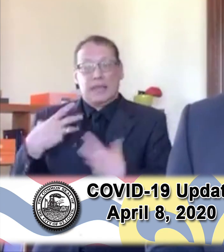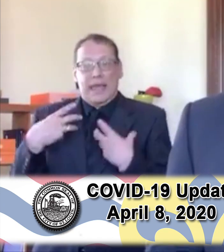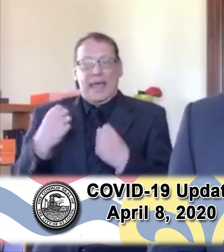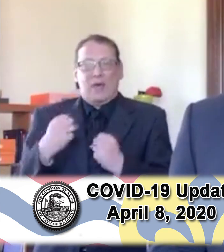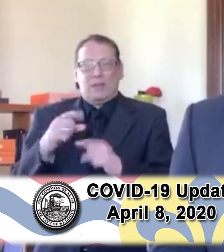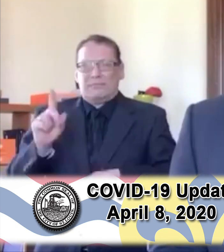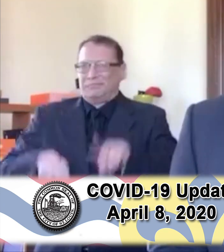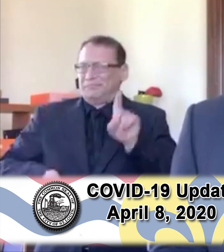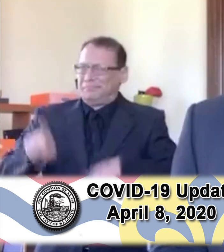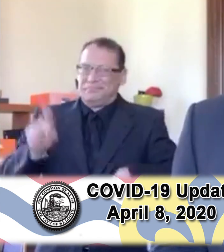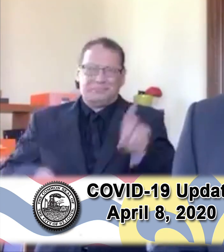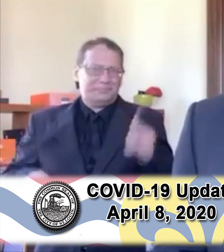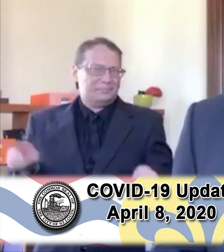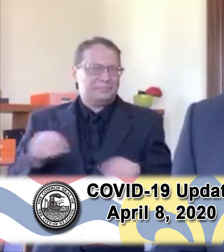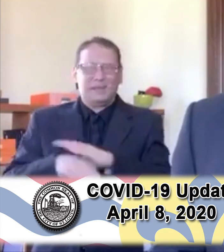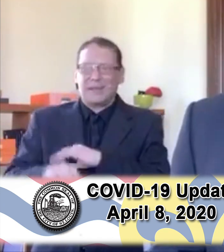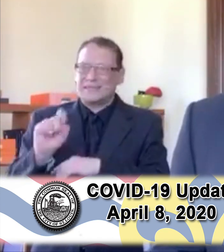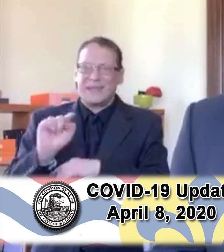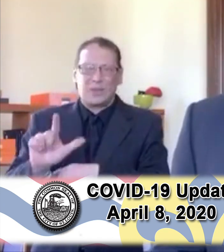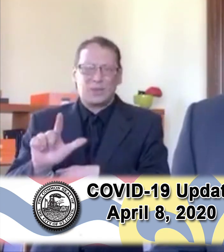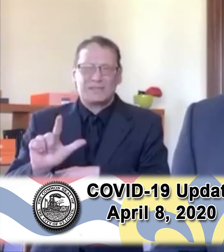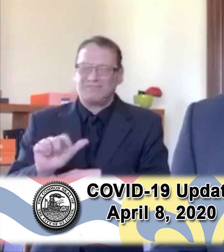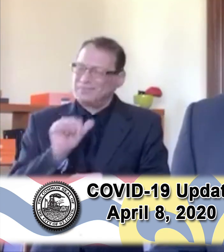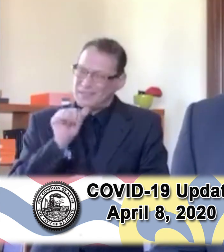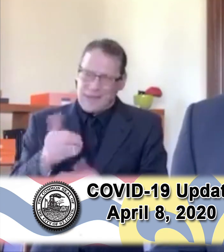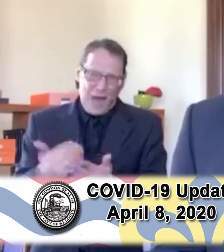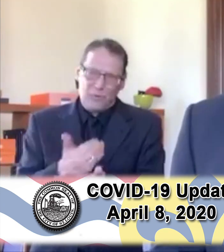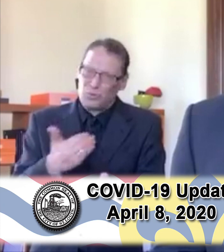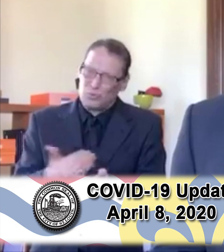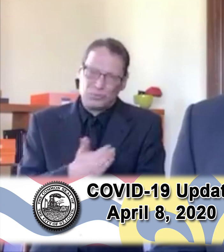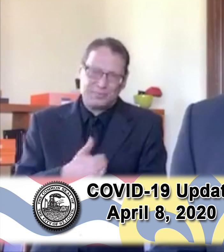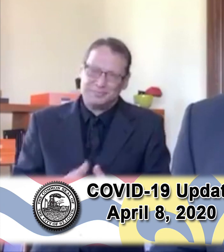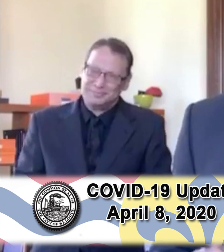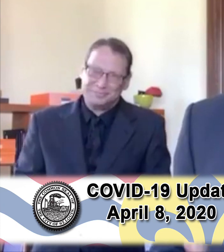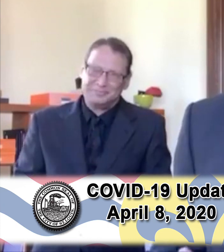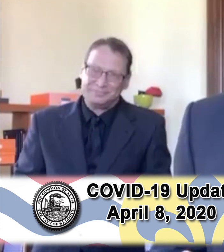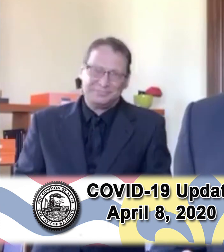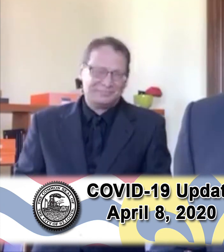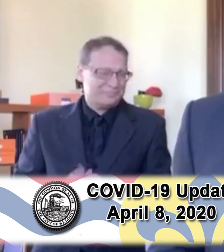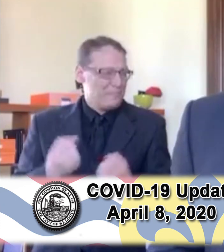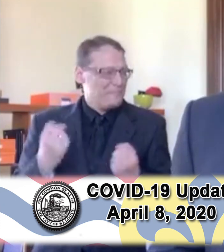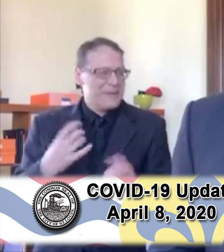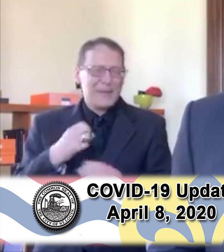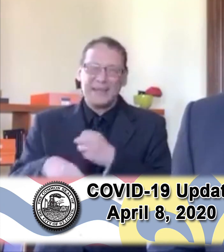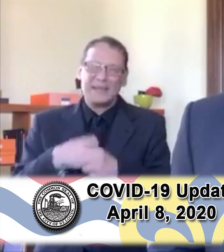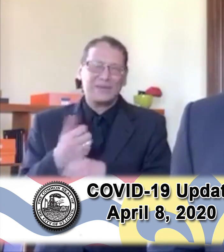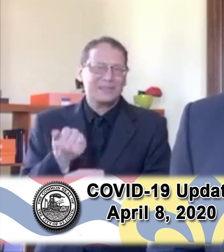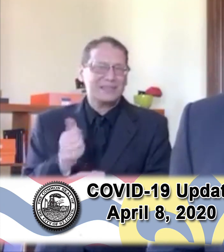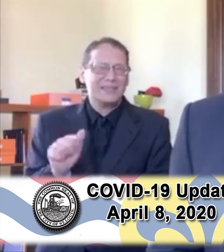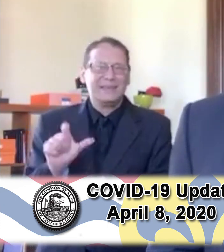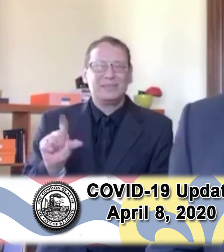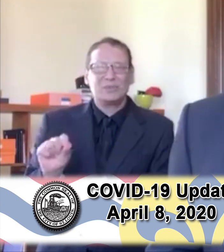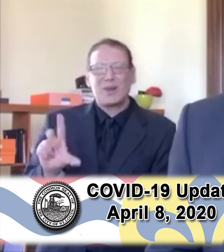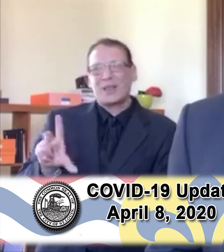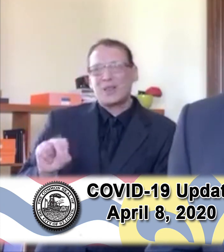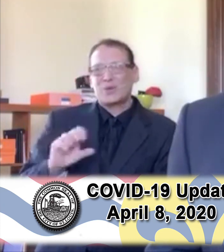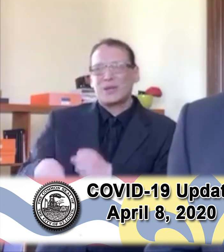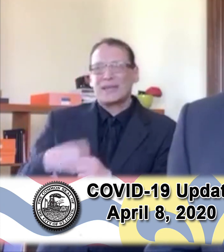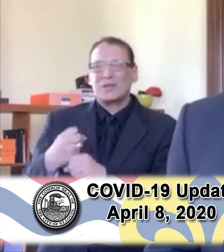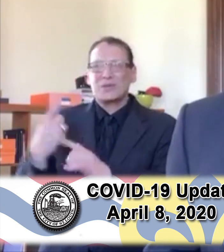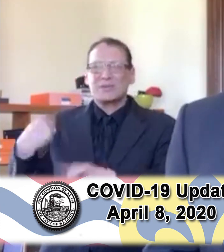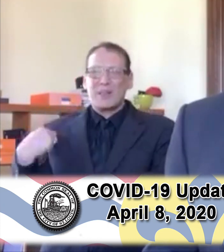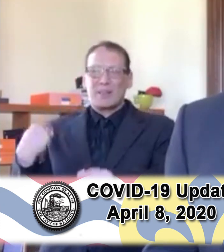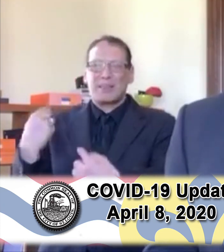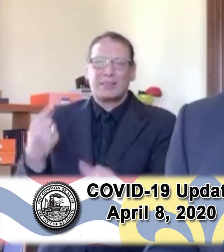see in the city of St. Louis are not new. These are pre-existing, so this is decades in the making. And so in order for us to really